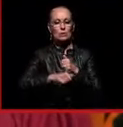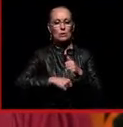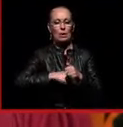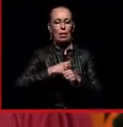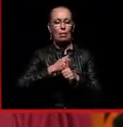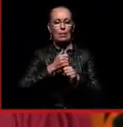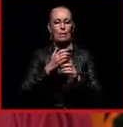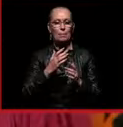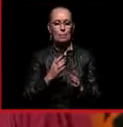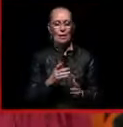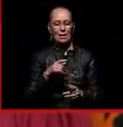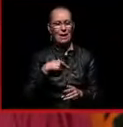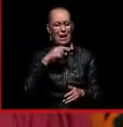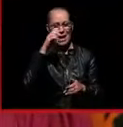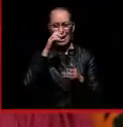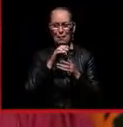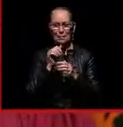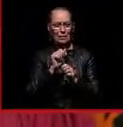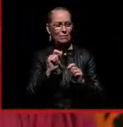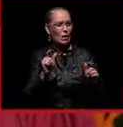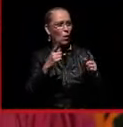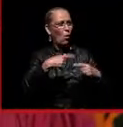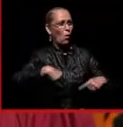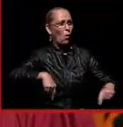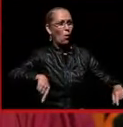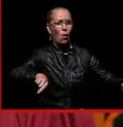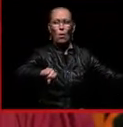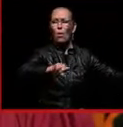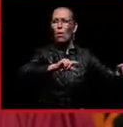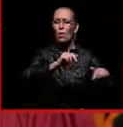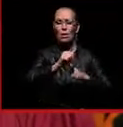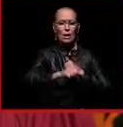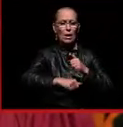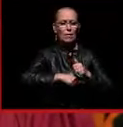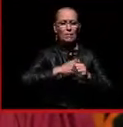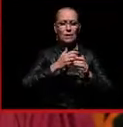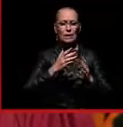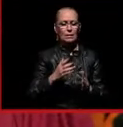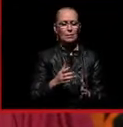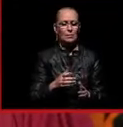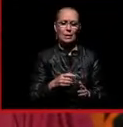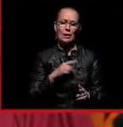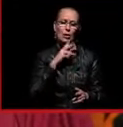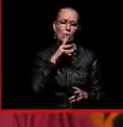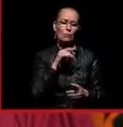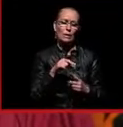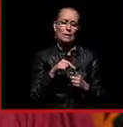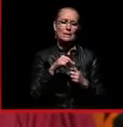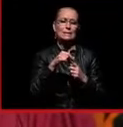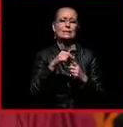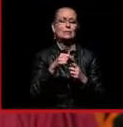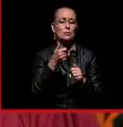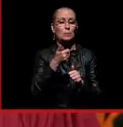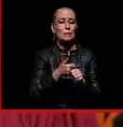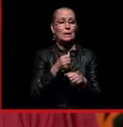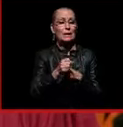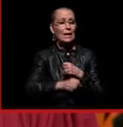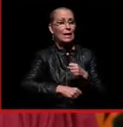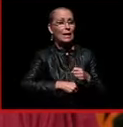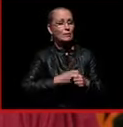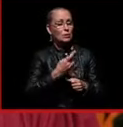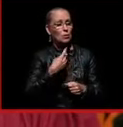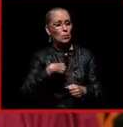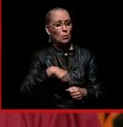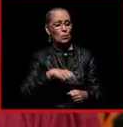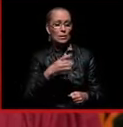I believe that all of the alumni from STCC are distinguished, but each year We like